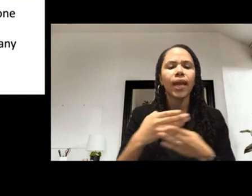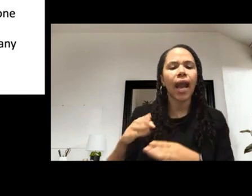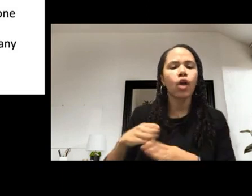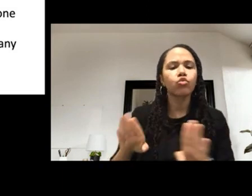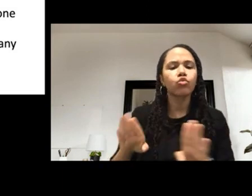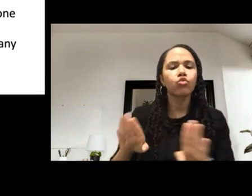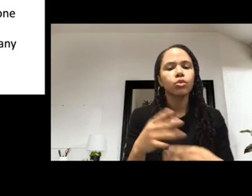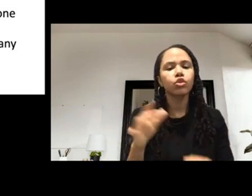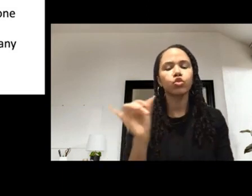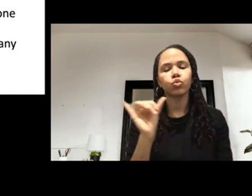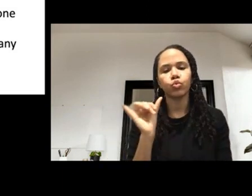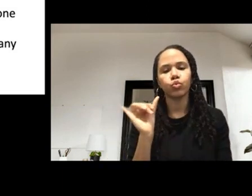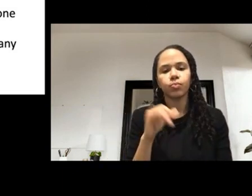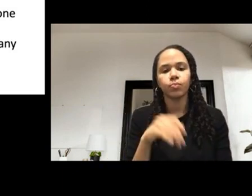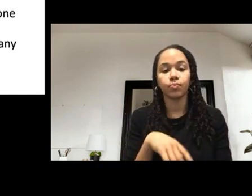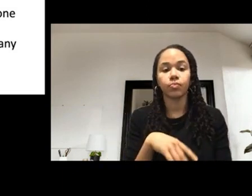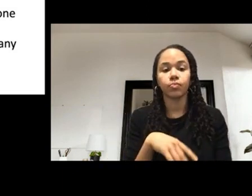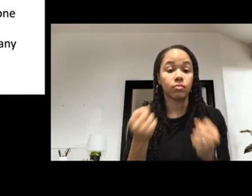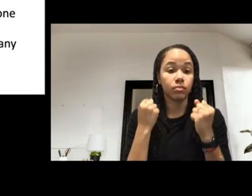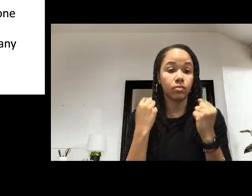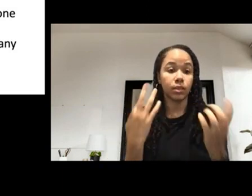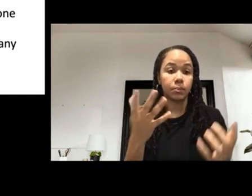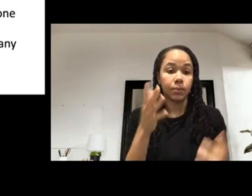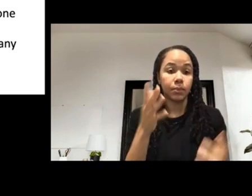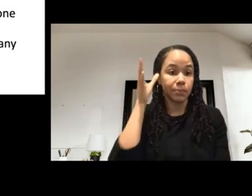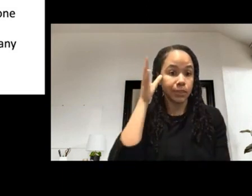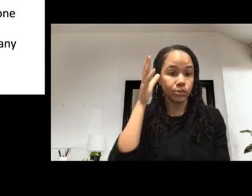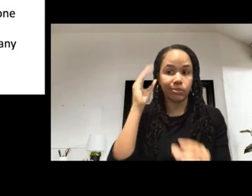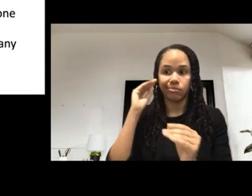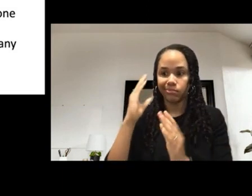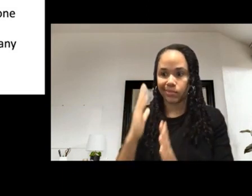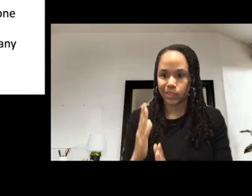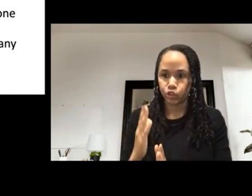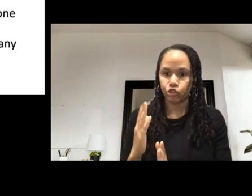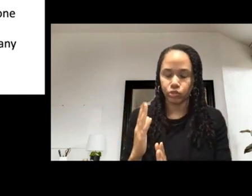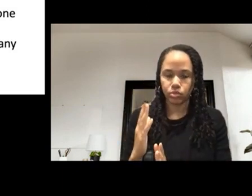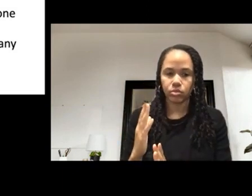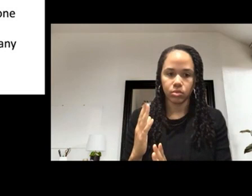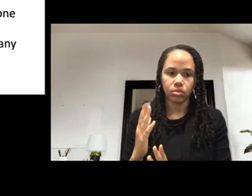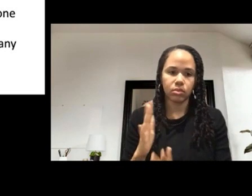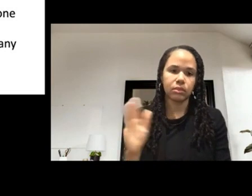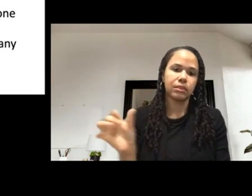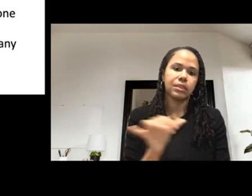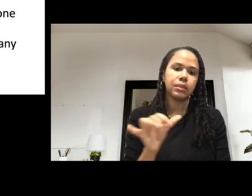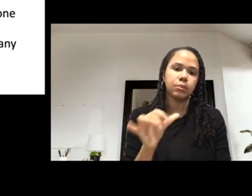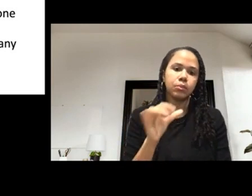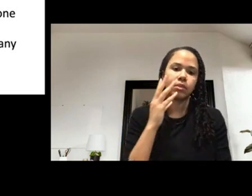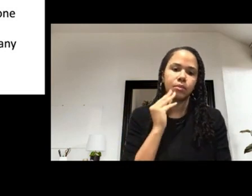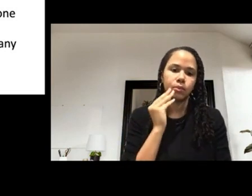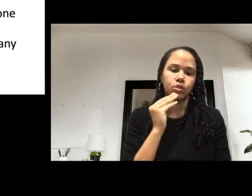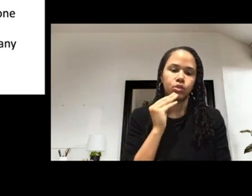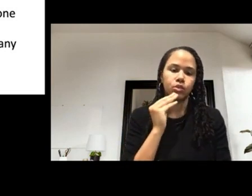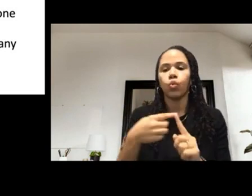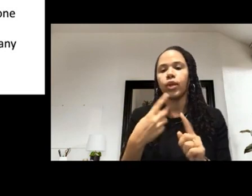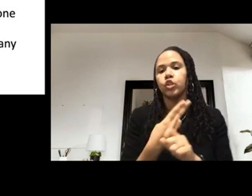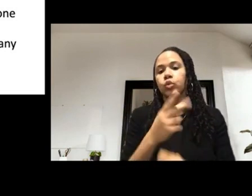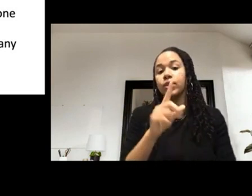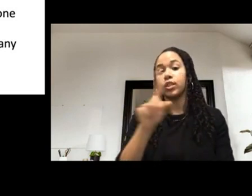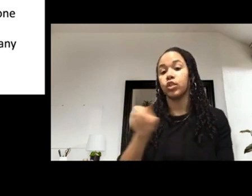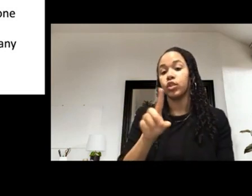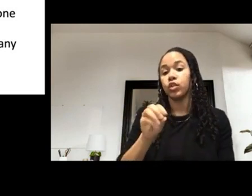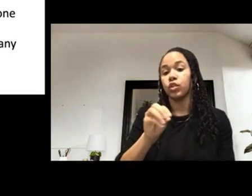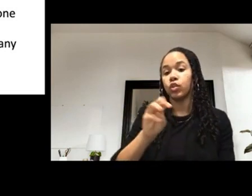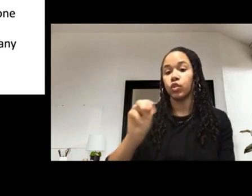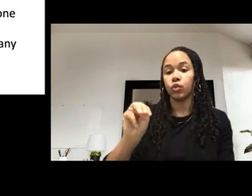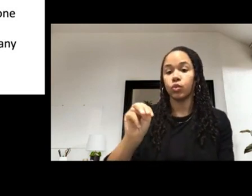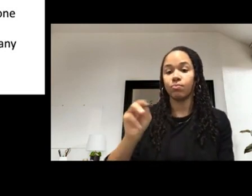that, like many parents and teachers are finding, when they are running Zoom classes, you kind of need somebody